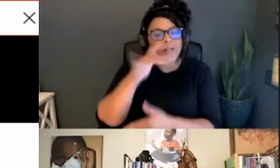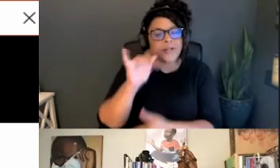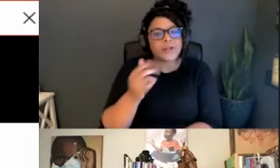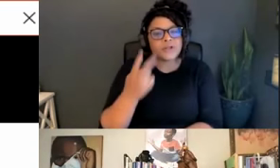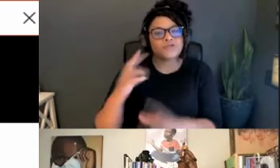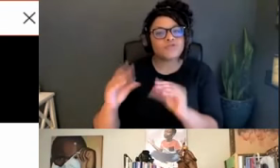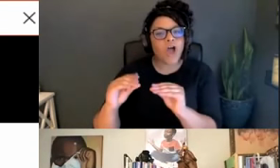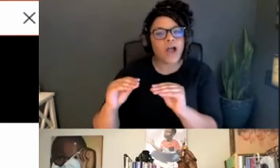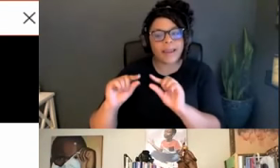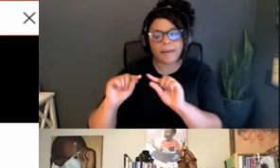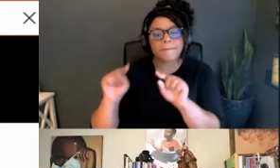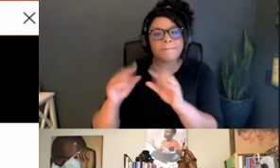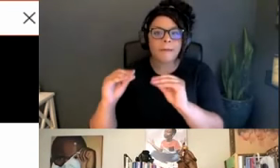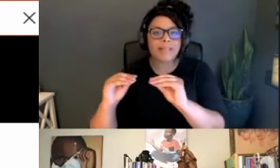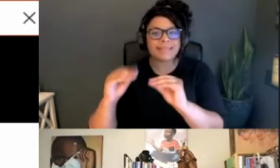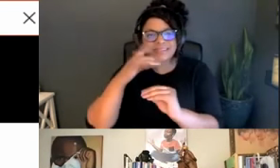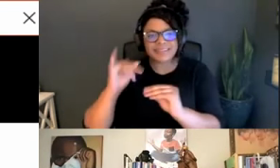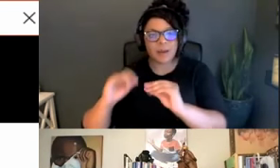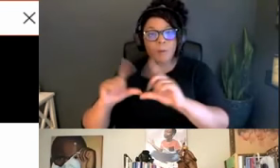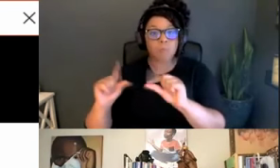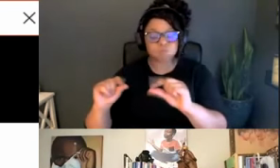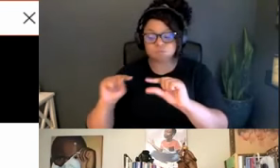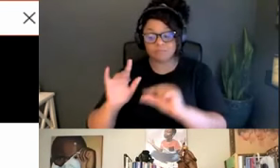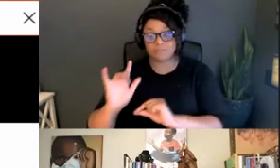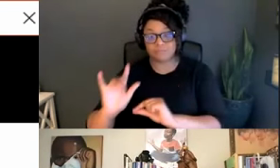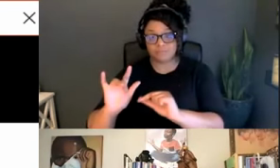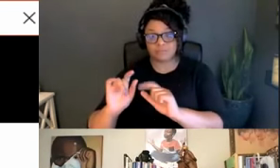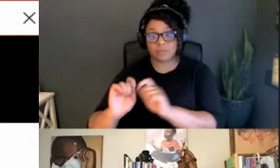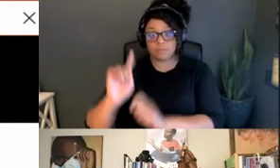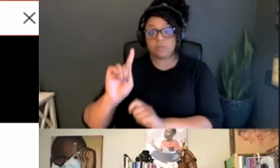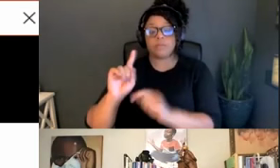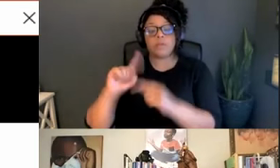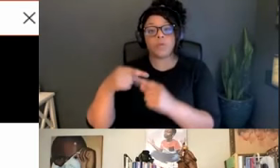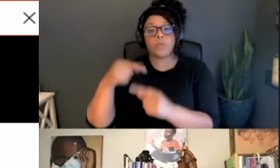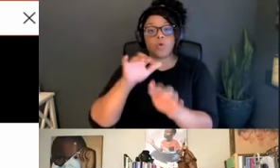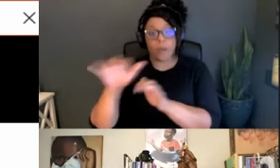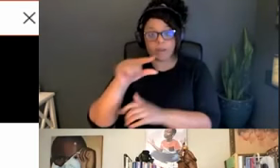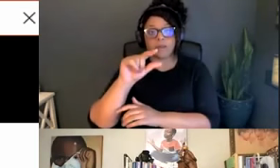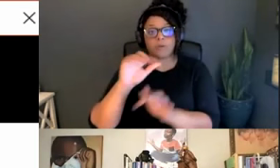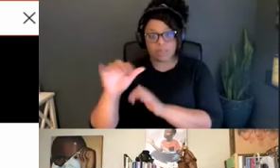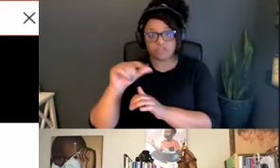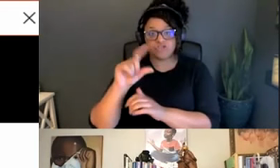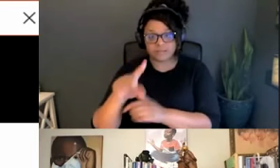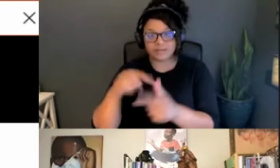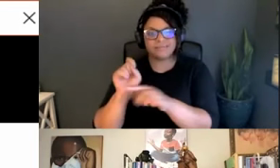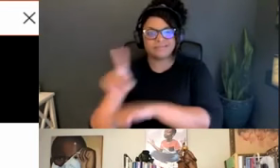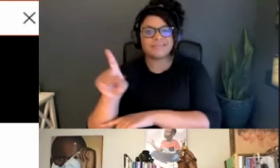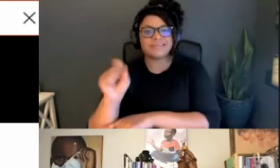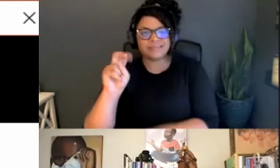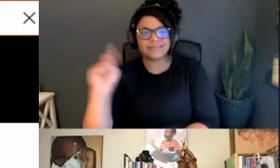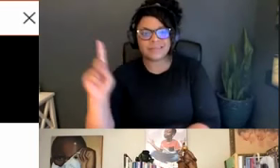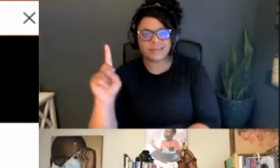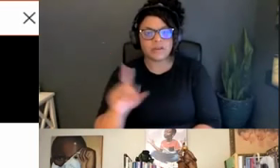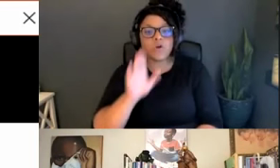talking bubbles to open it, type your question, and just click send. So it should look something like this on